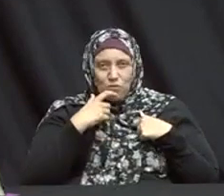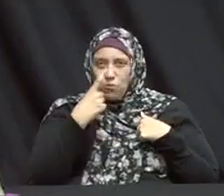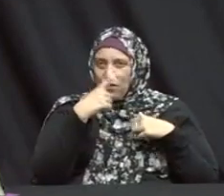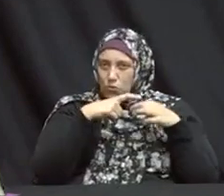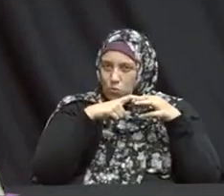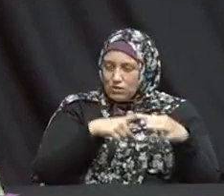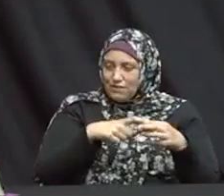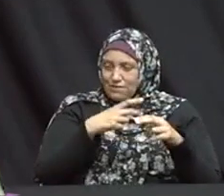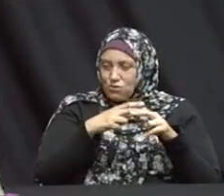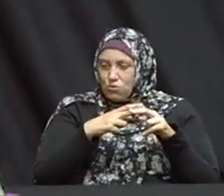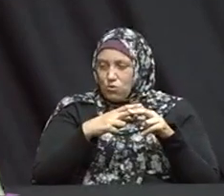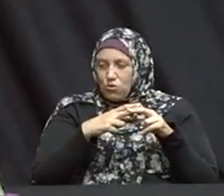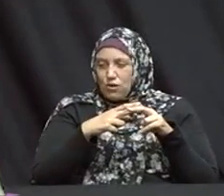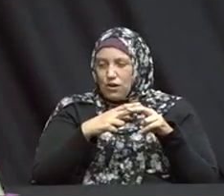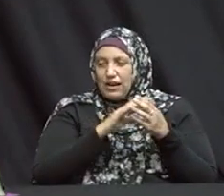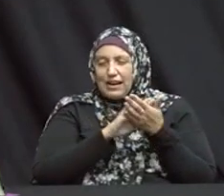Ayash.